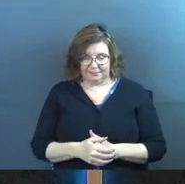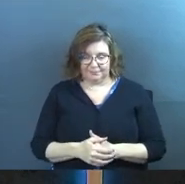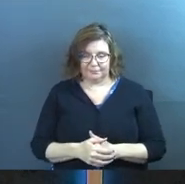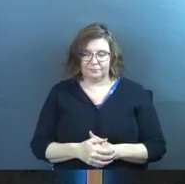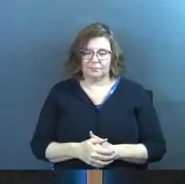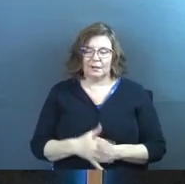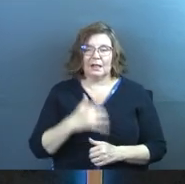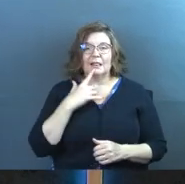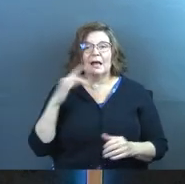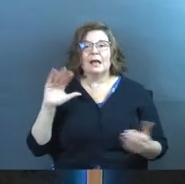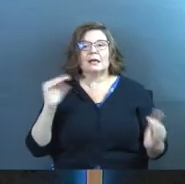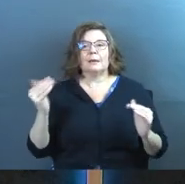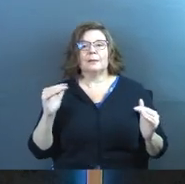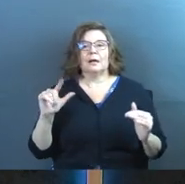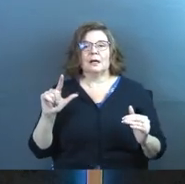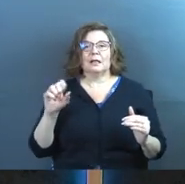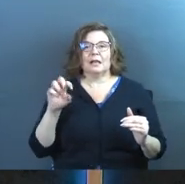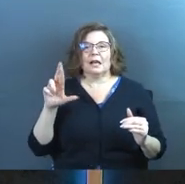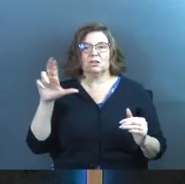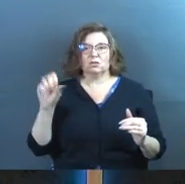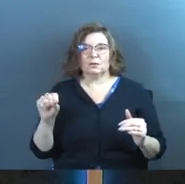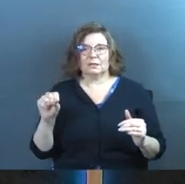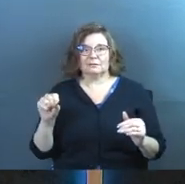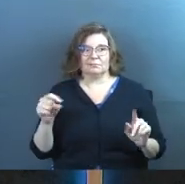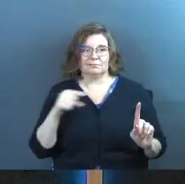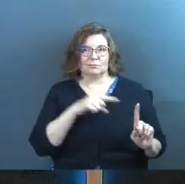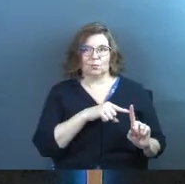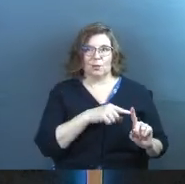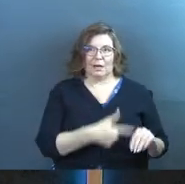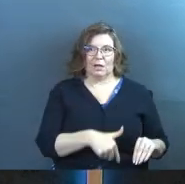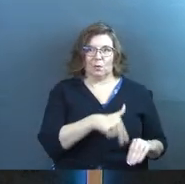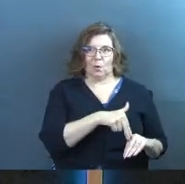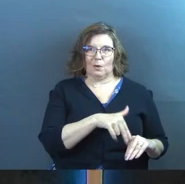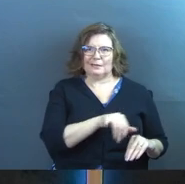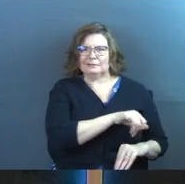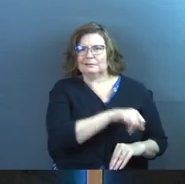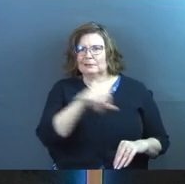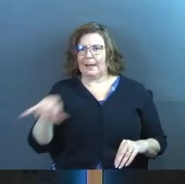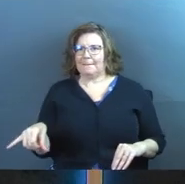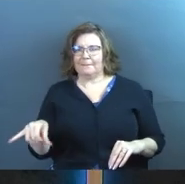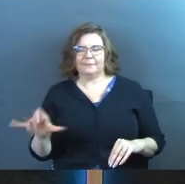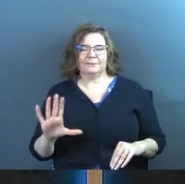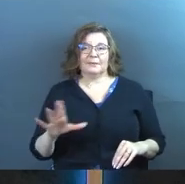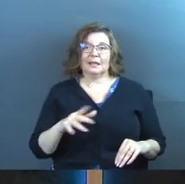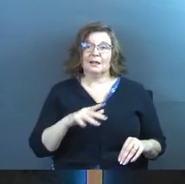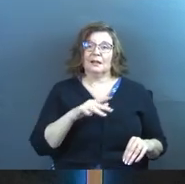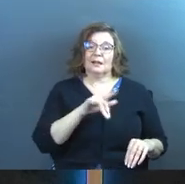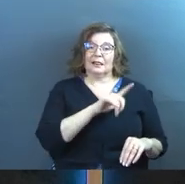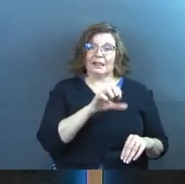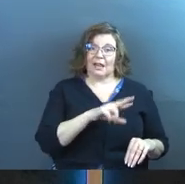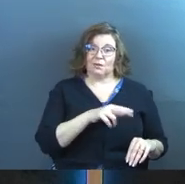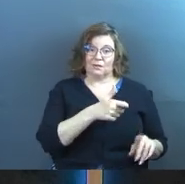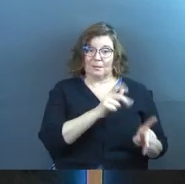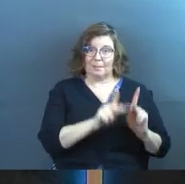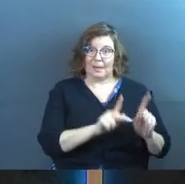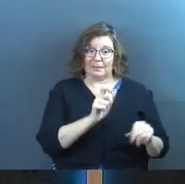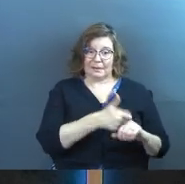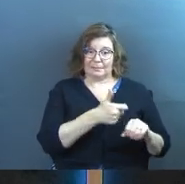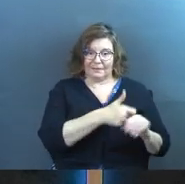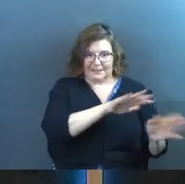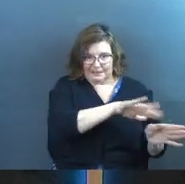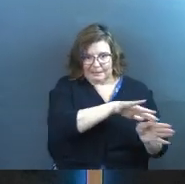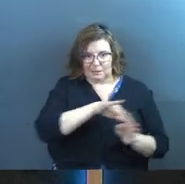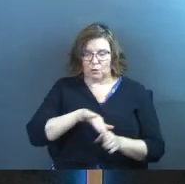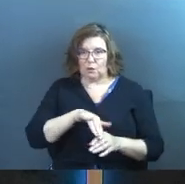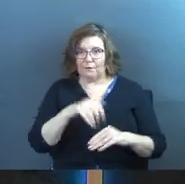might say, well, you know, it's just a resurrection like Lazarus was, if you know that story. Lazarus, they had to roll the tomb away, didn't they? He couldn't get